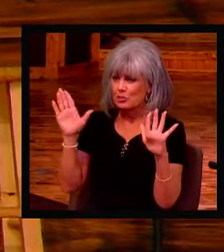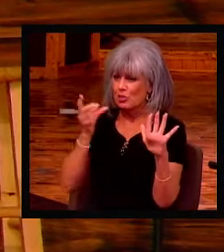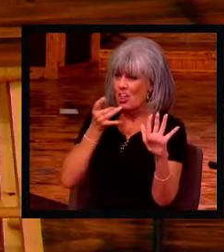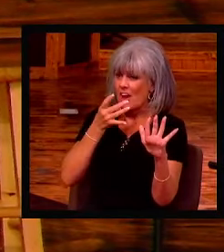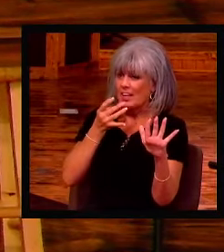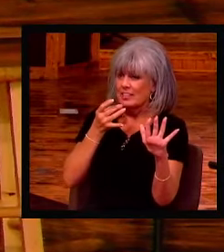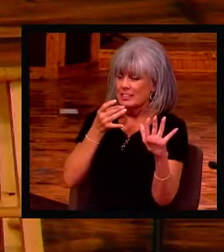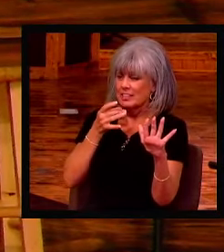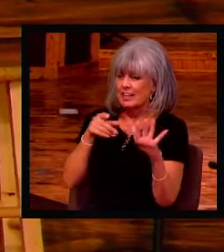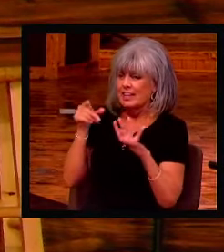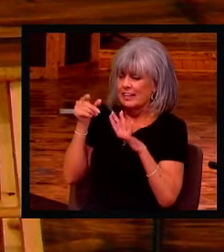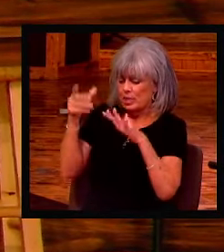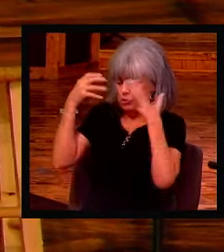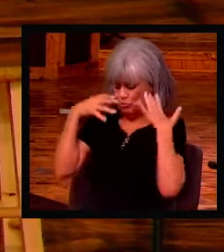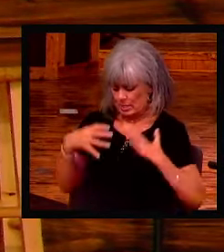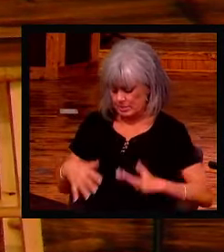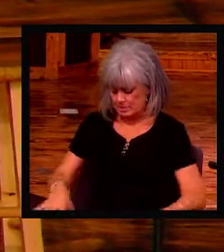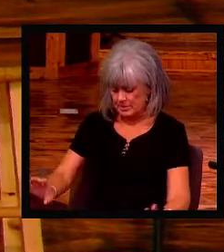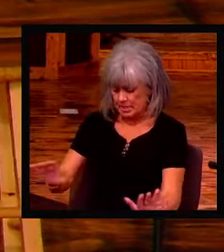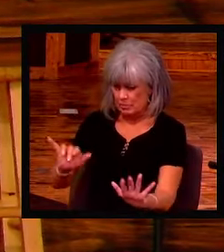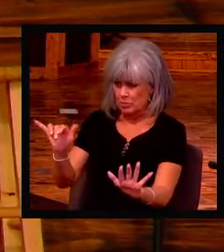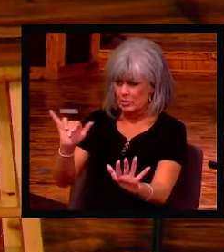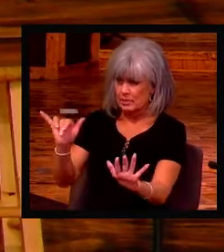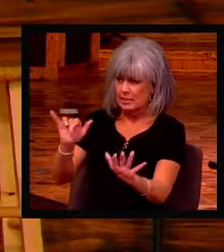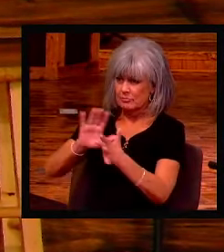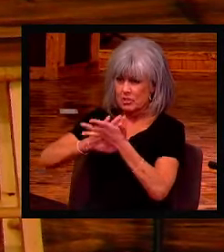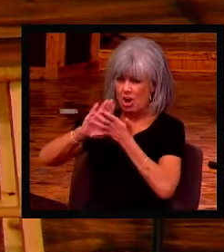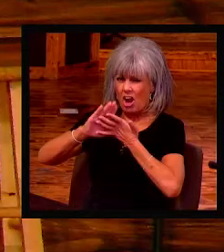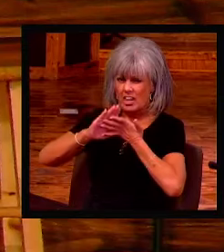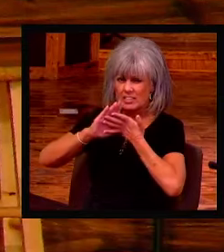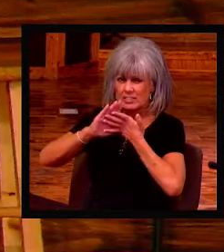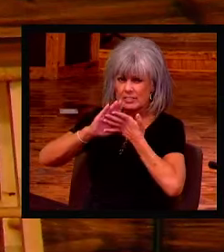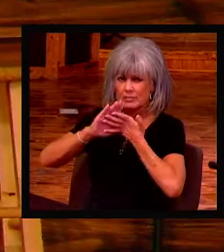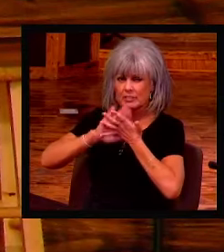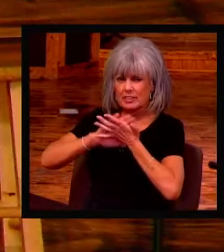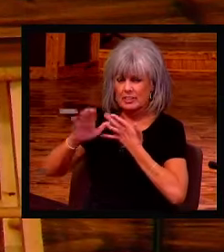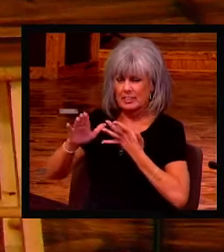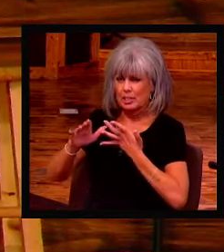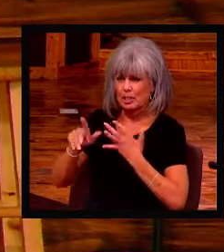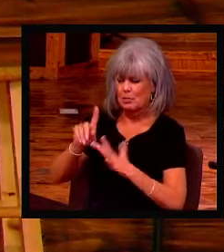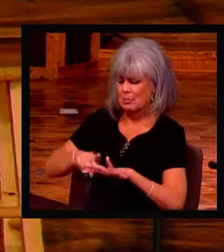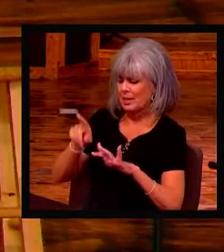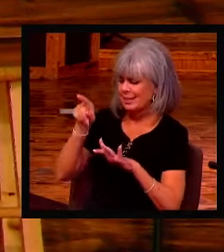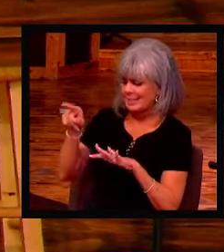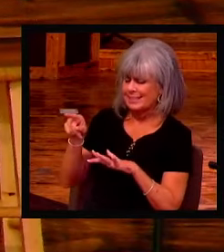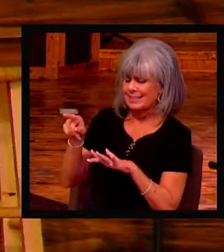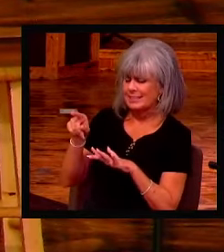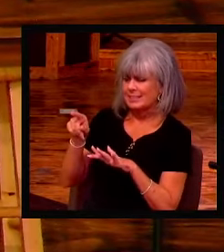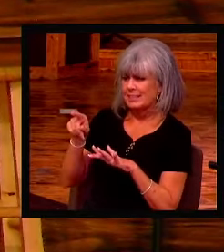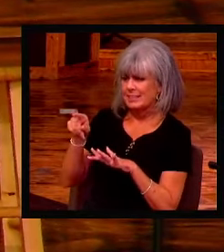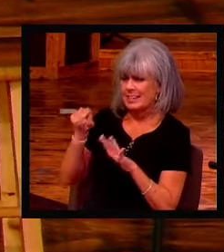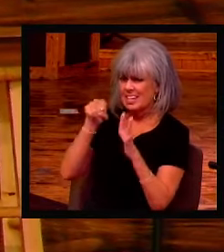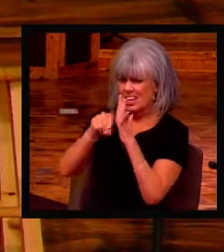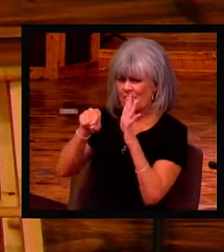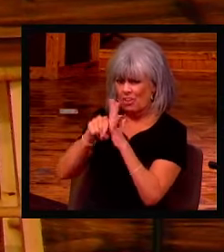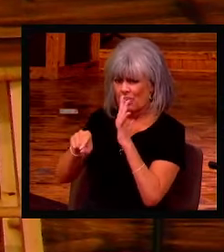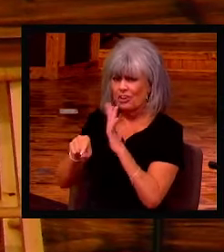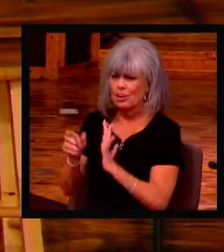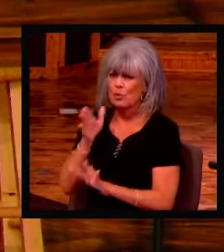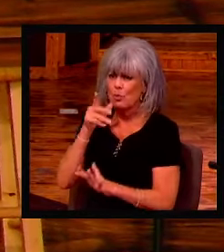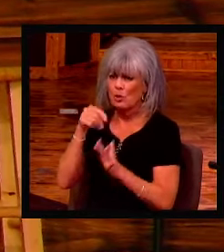he dresses himself up to look nice, and he's the one that's the serial killer that will kill you. And